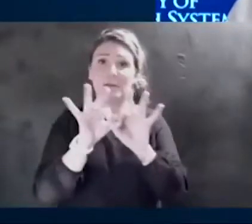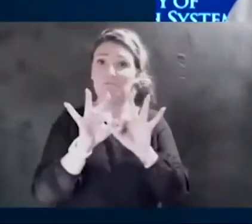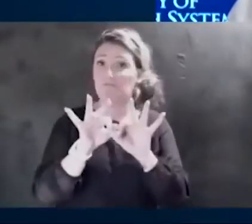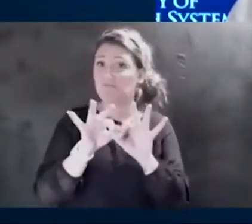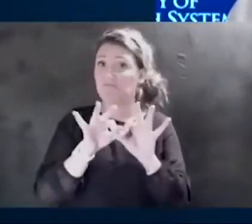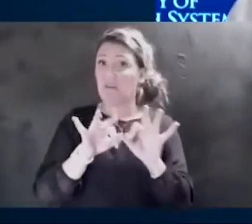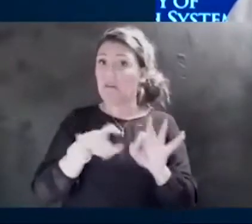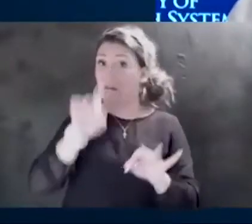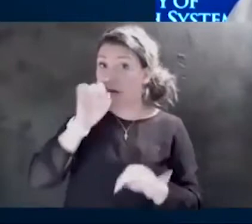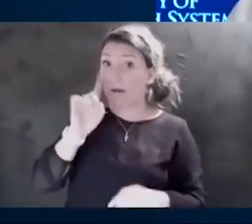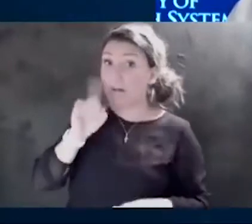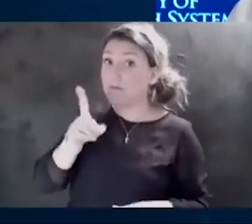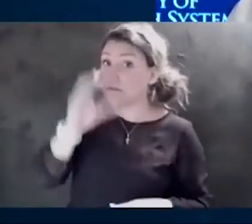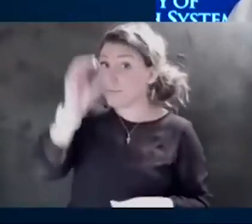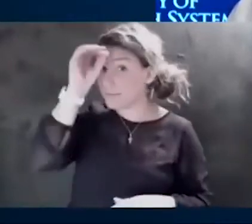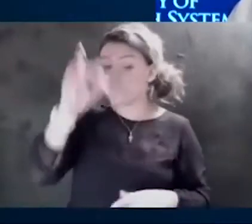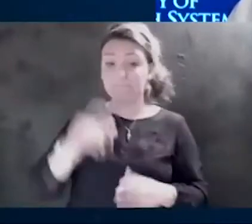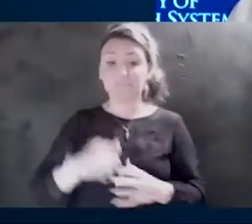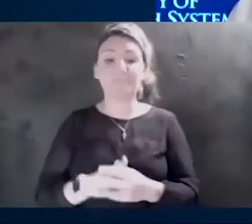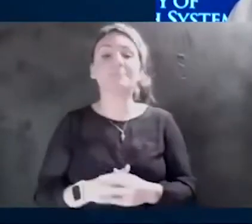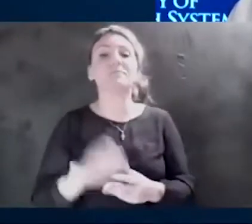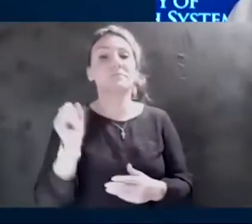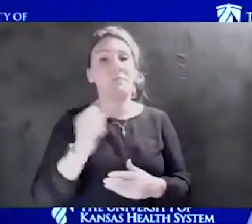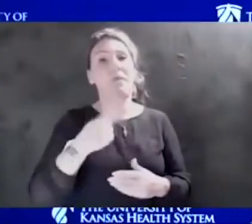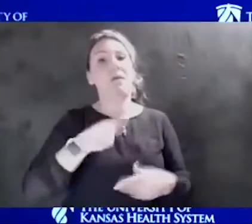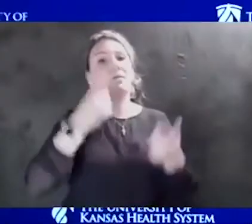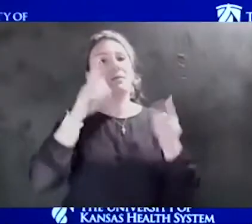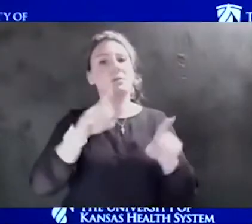Yeah, I mean, I totally agree with that. I flew recently,